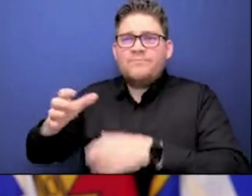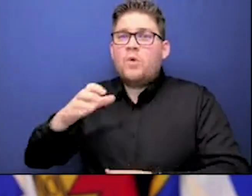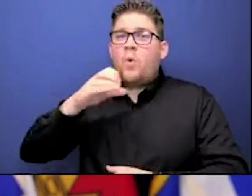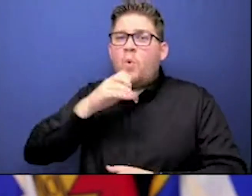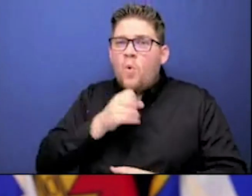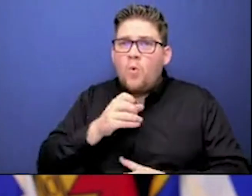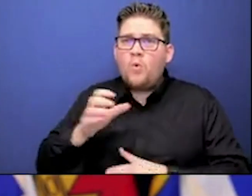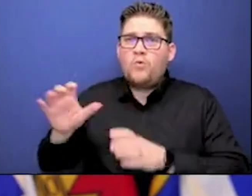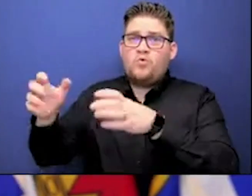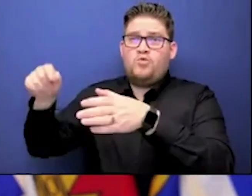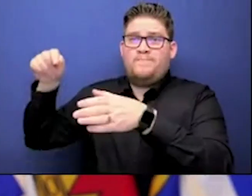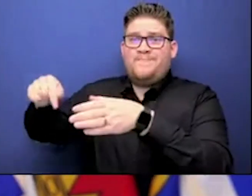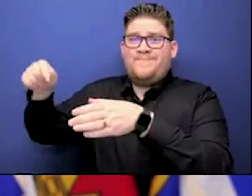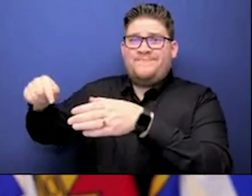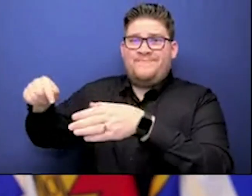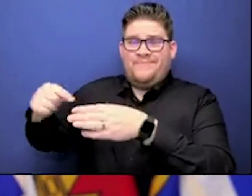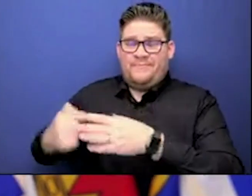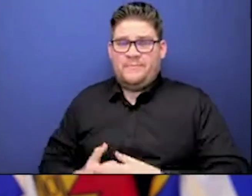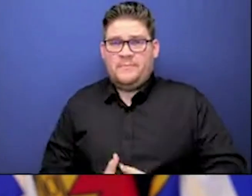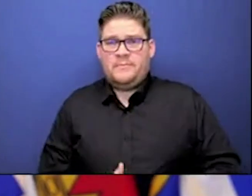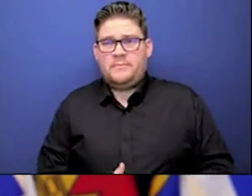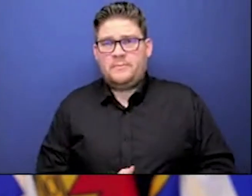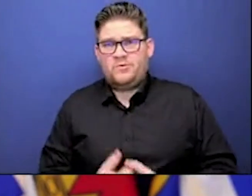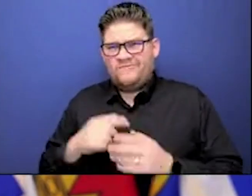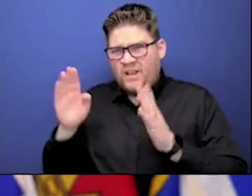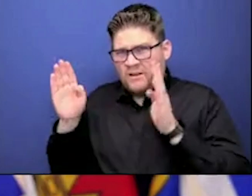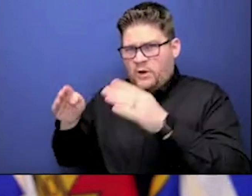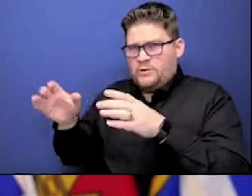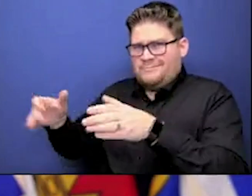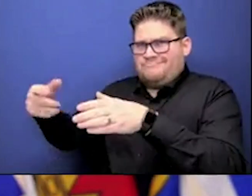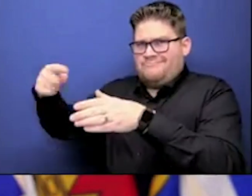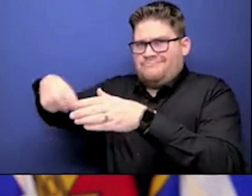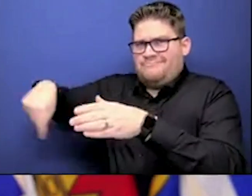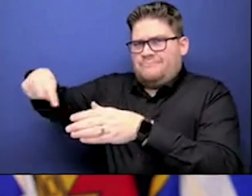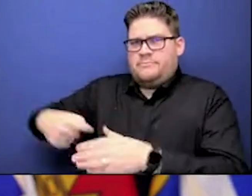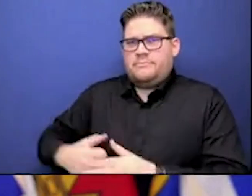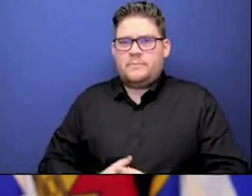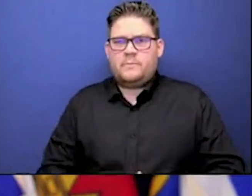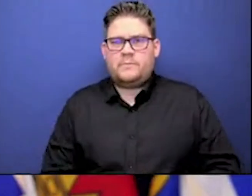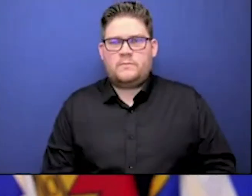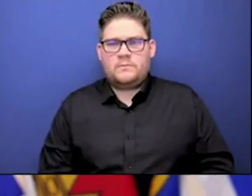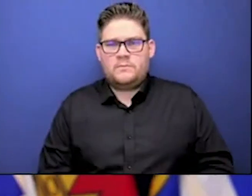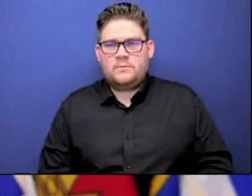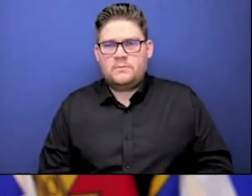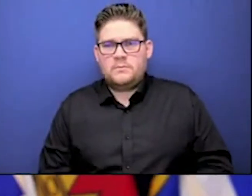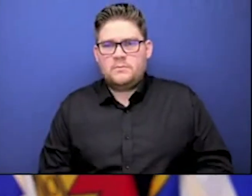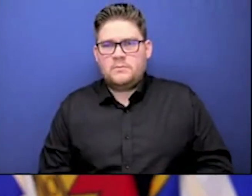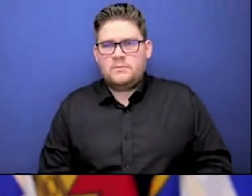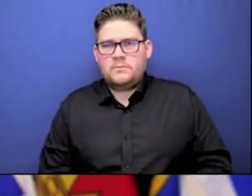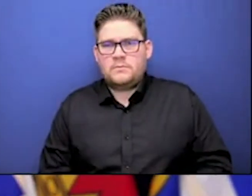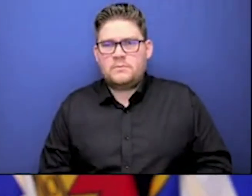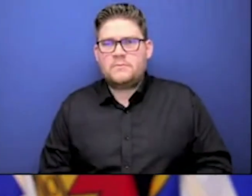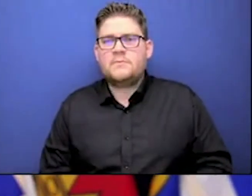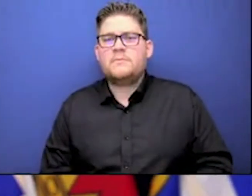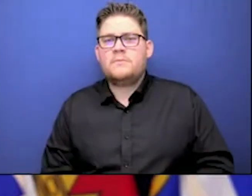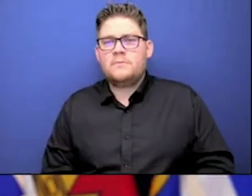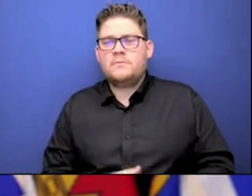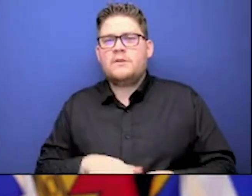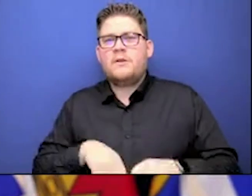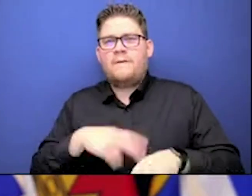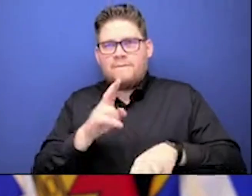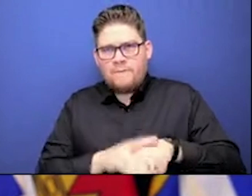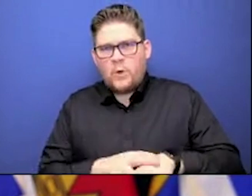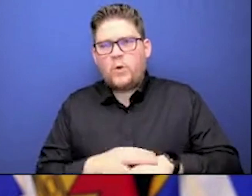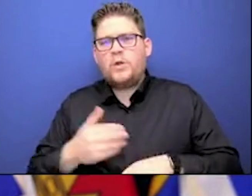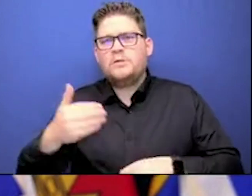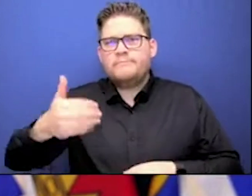the year before we'll have more data around the vaccination in younger people. But in the meantime, if we can get